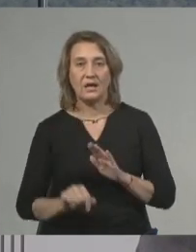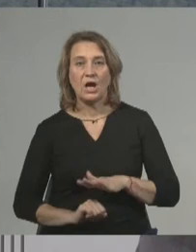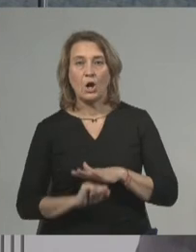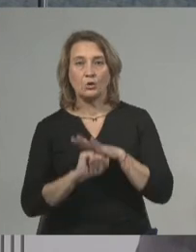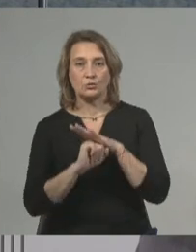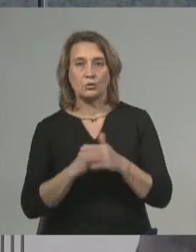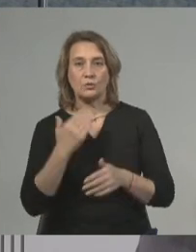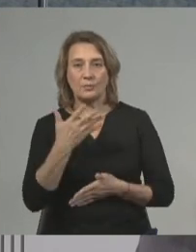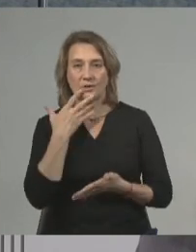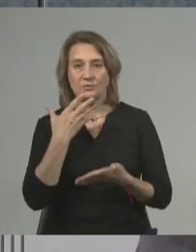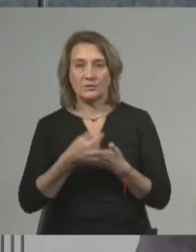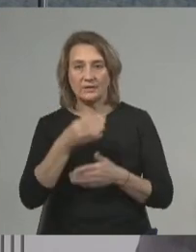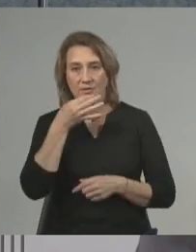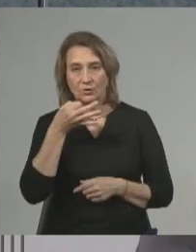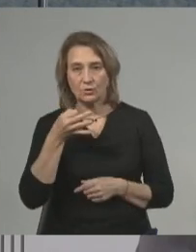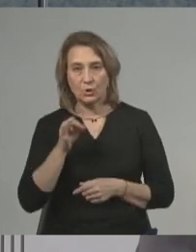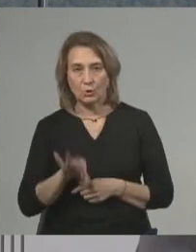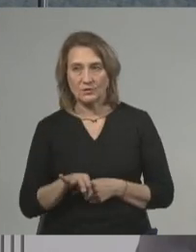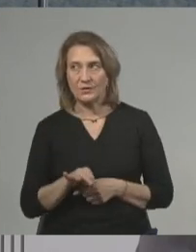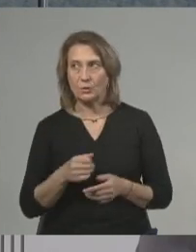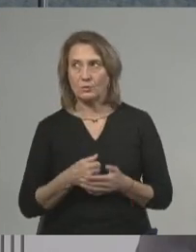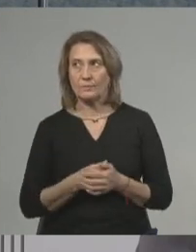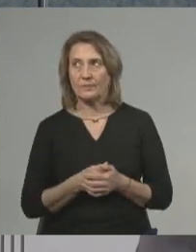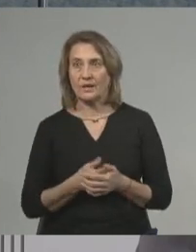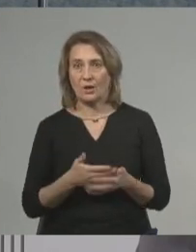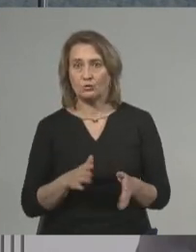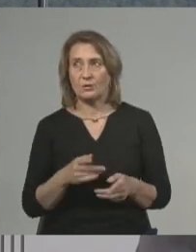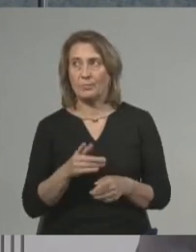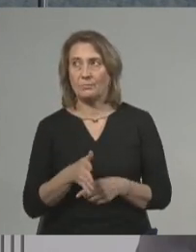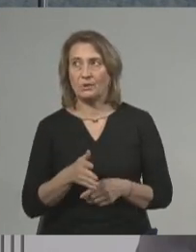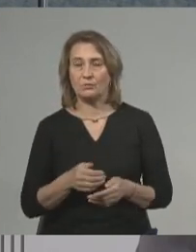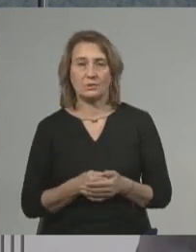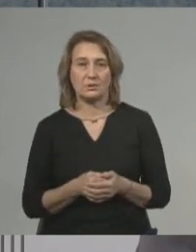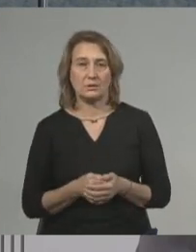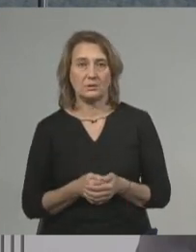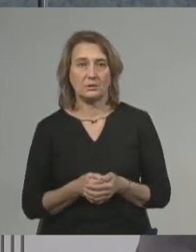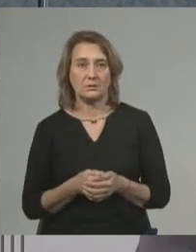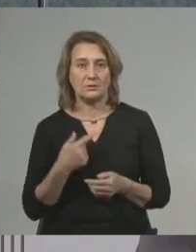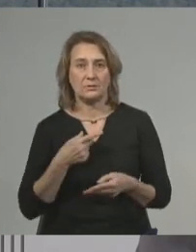his uh own uh background from from nicaragua